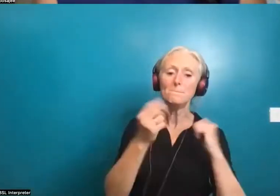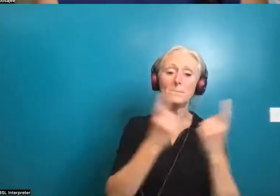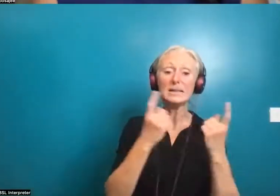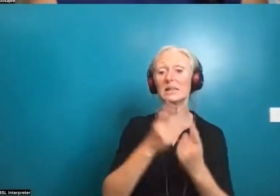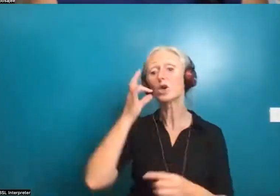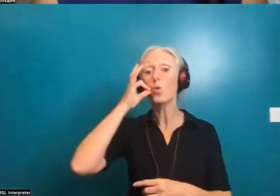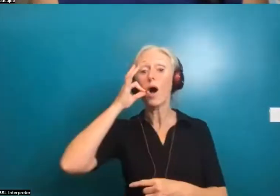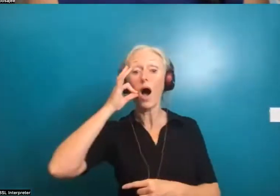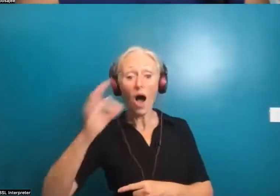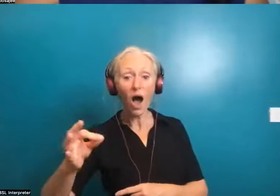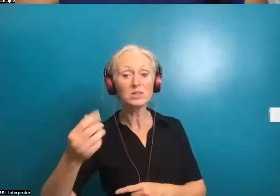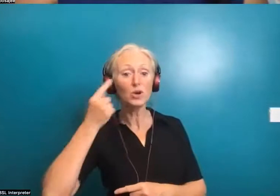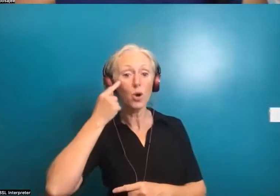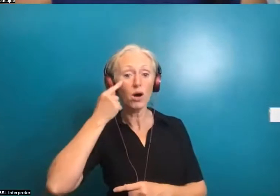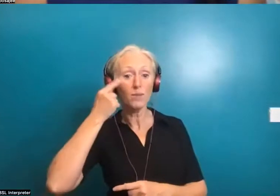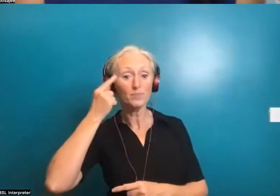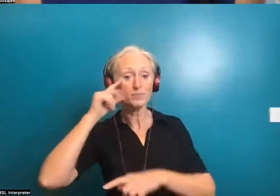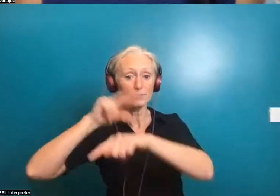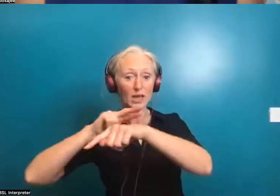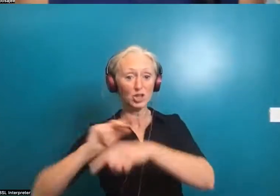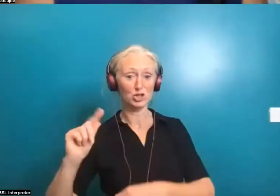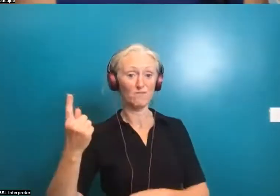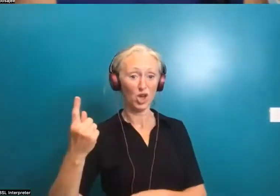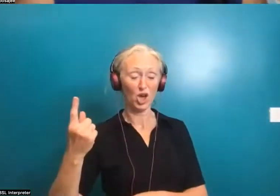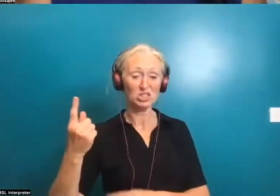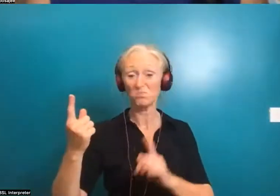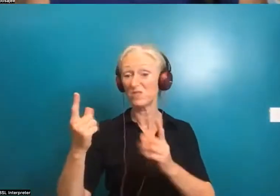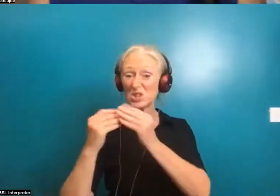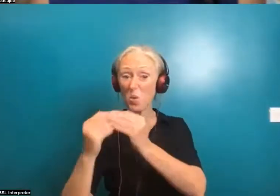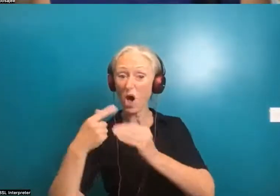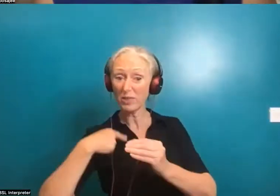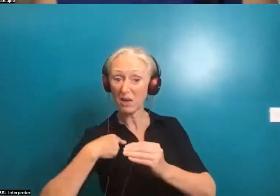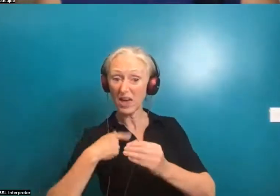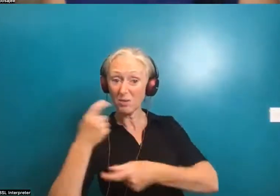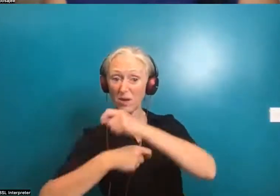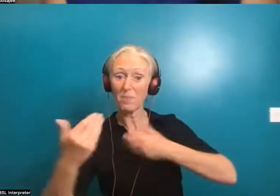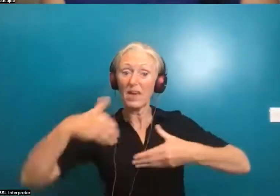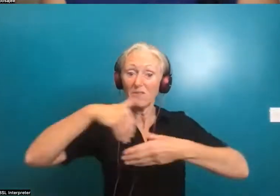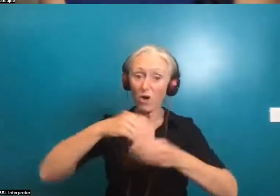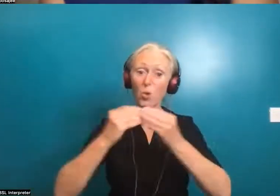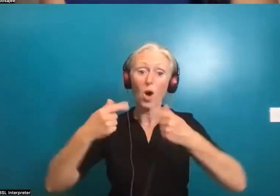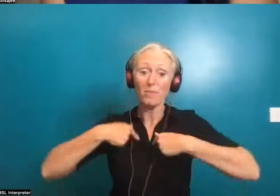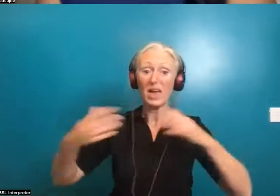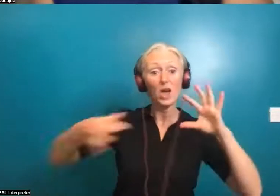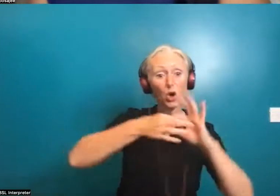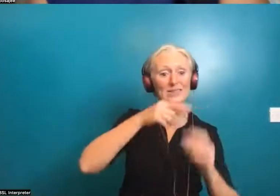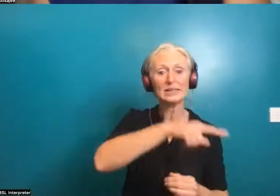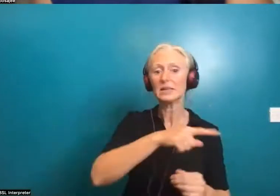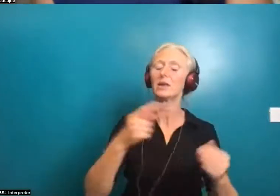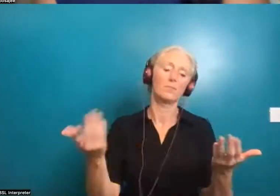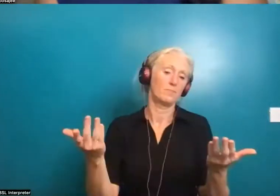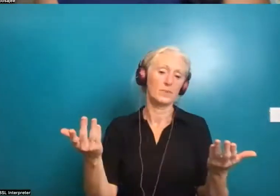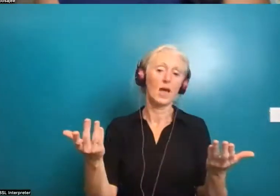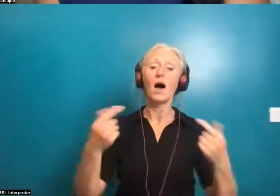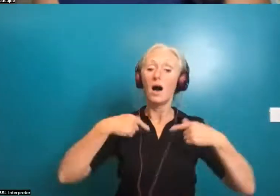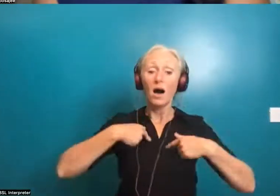this trial is worth, you know, getting involved in or contacting. So I'm always really happy for people